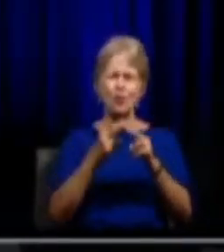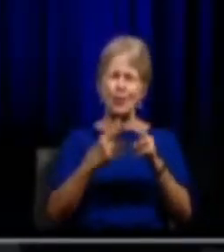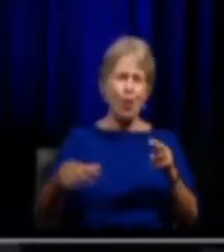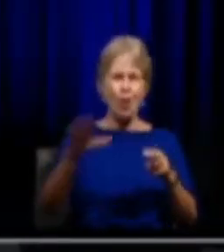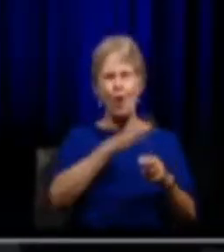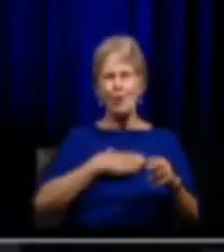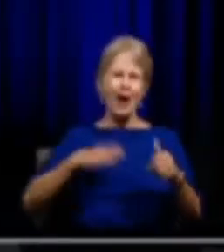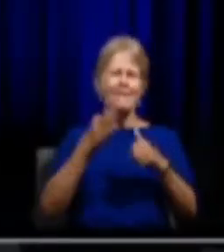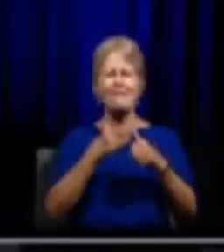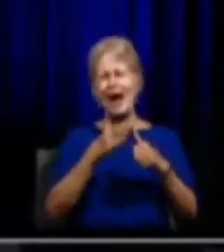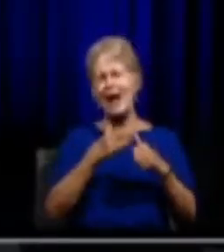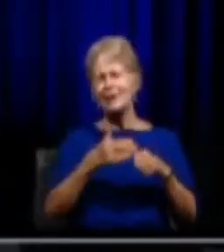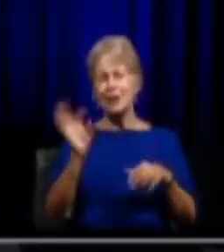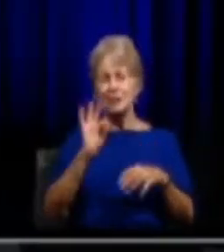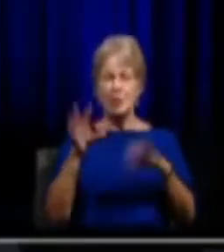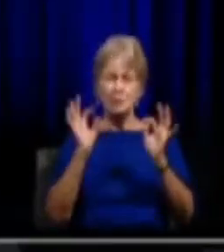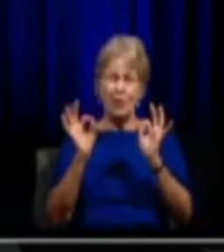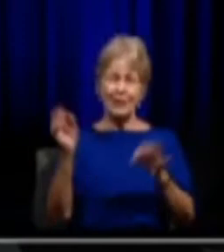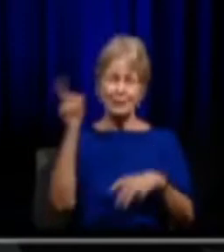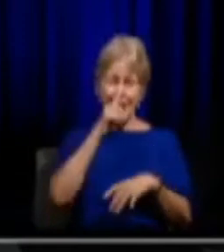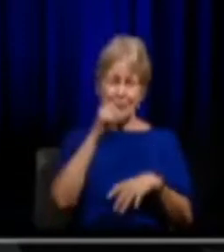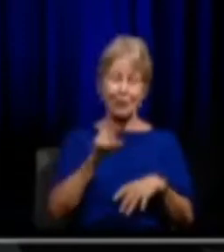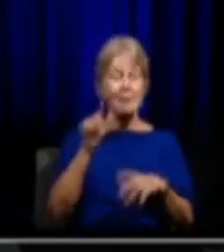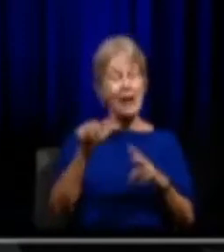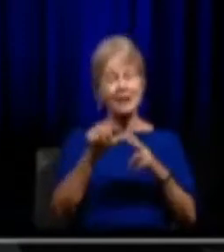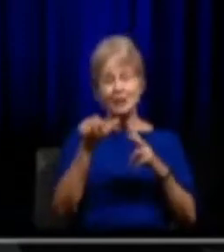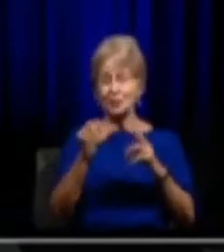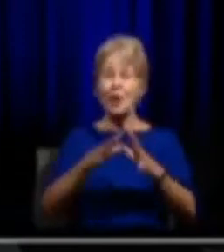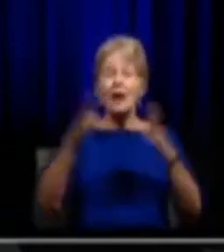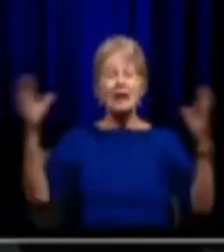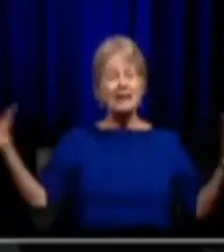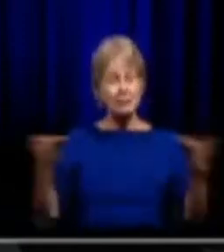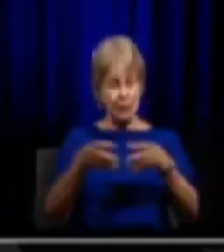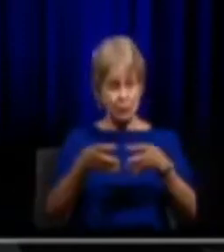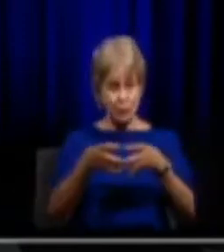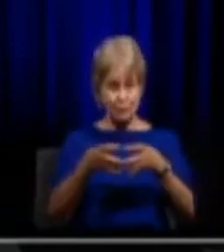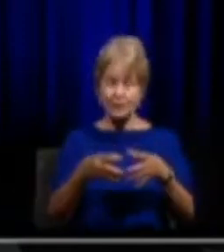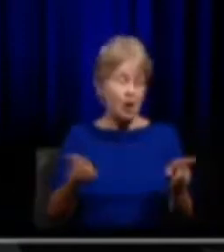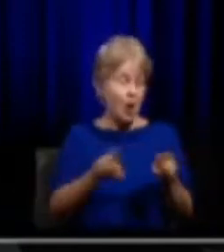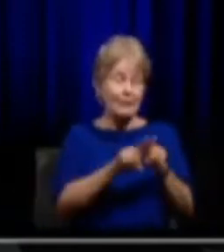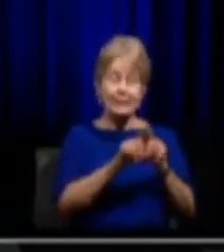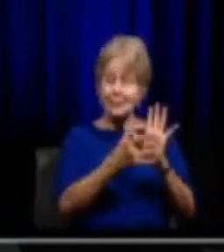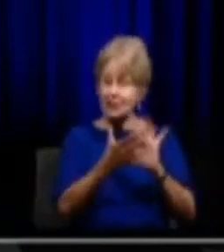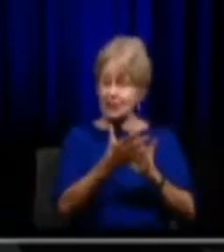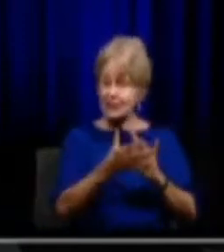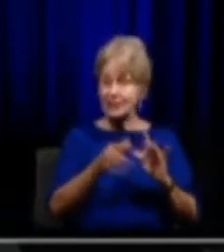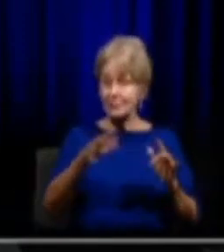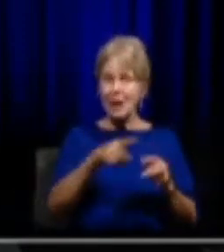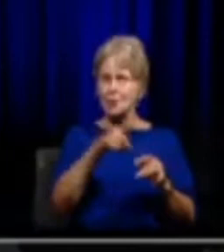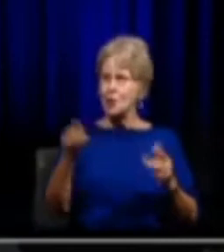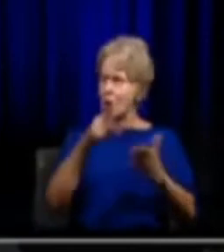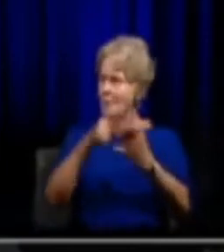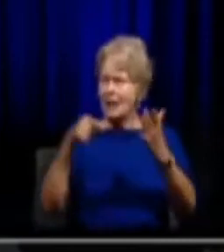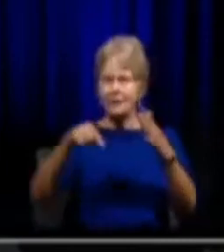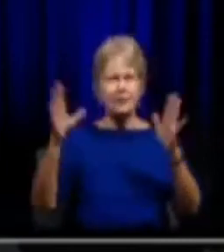people. But it's also a big group. So just like Jesus, if you're a part of Catalyst already, maybe your next step is